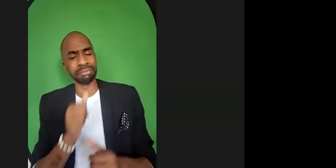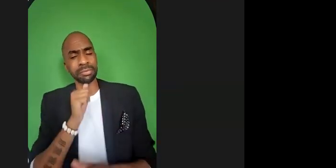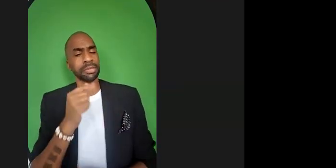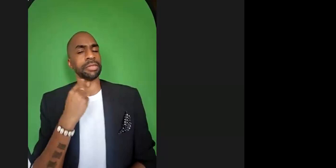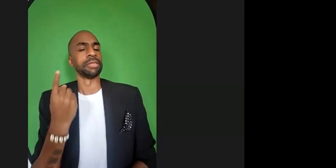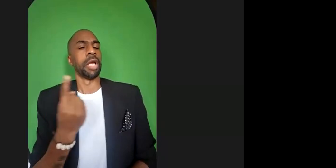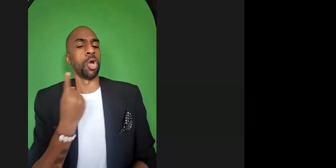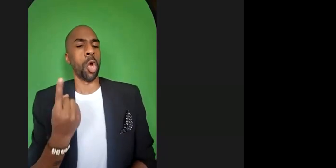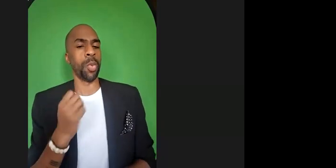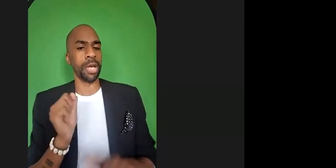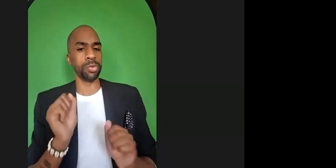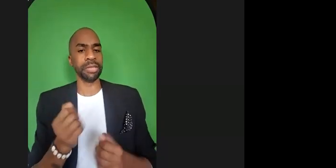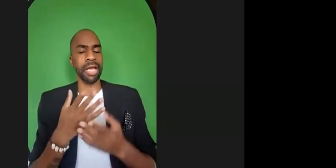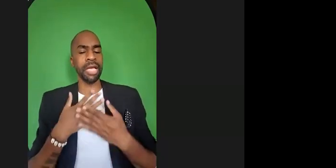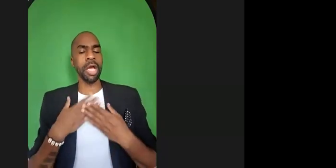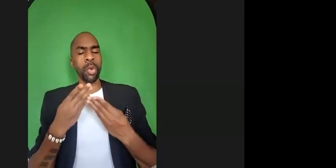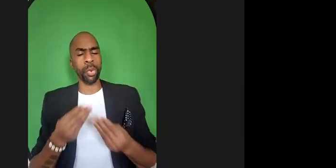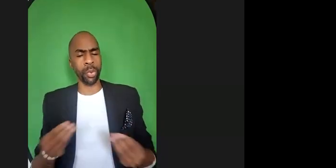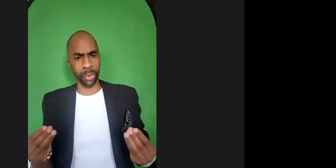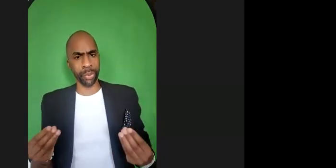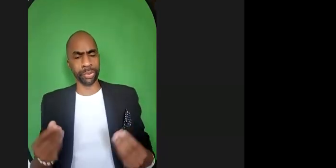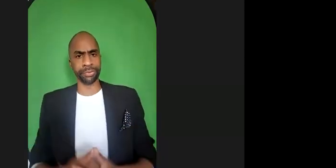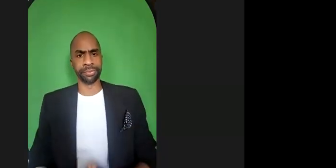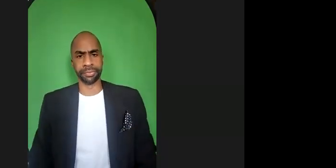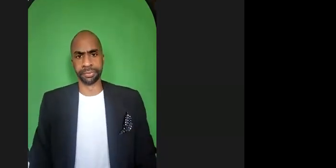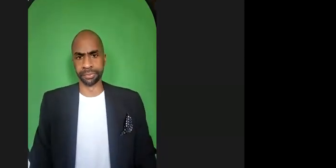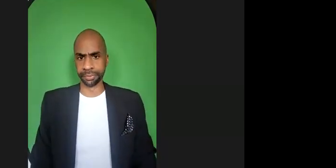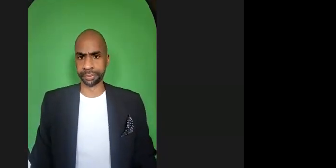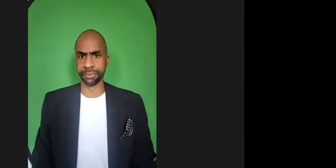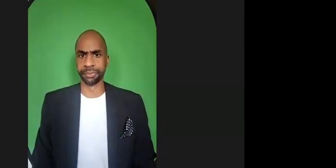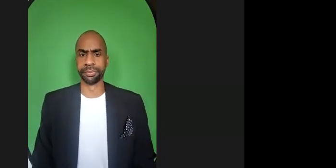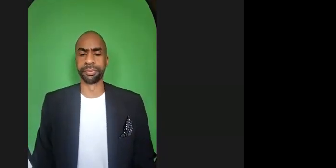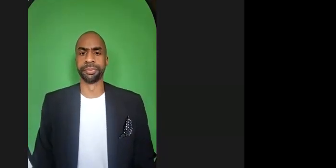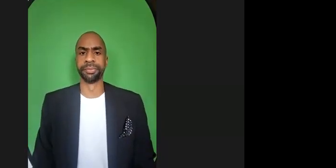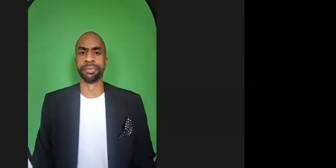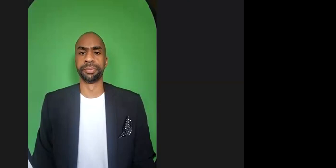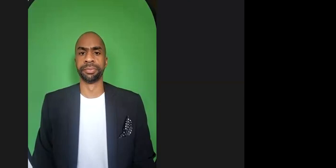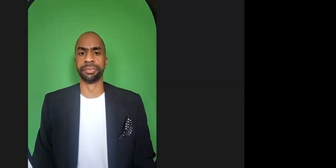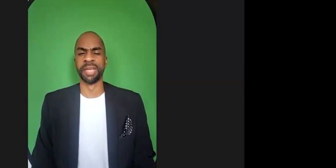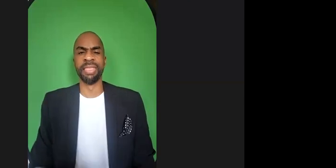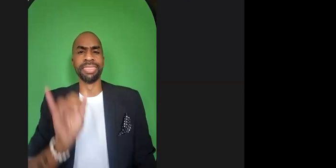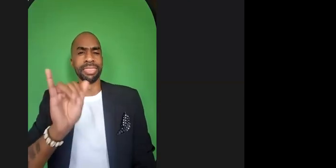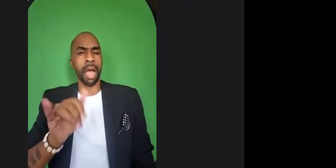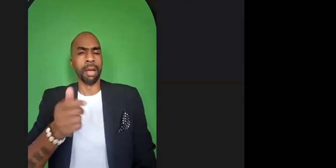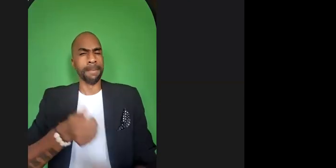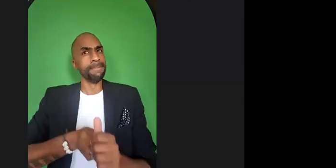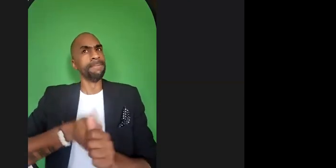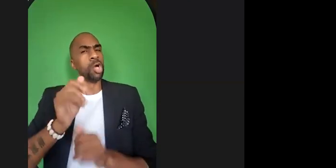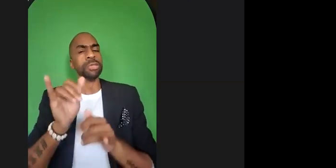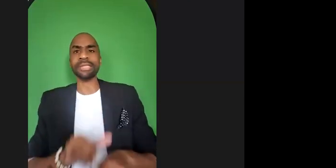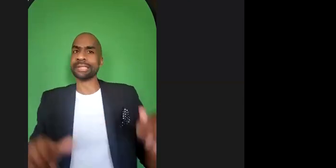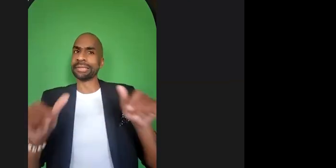that a person with ALS or advanced ALS can recover from. So that's the most common cause of